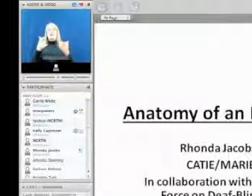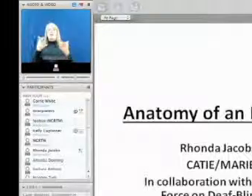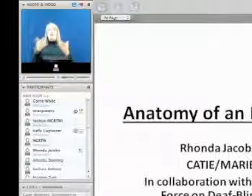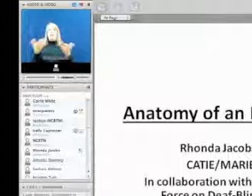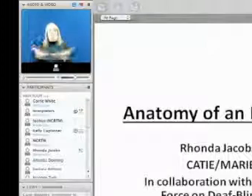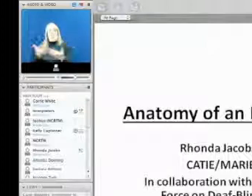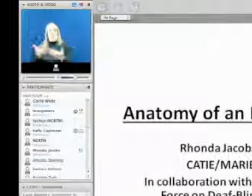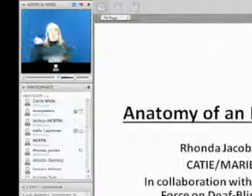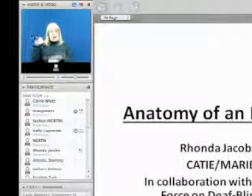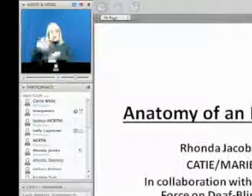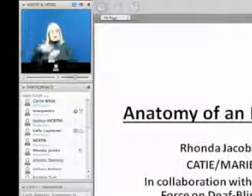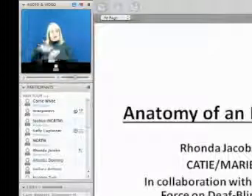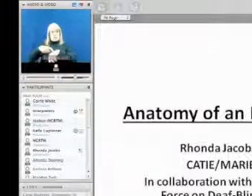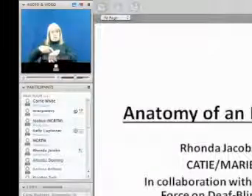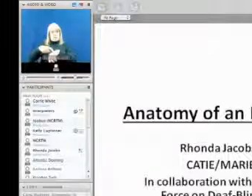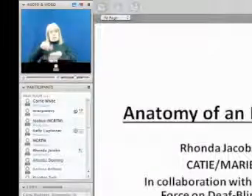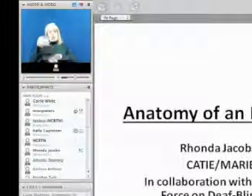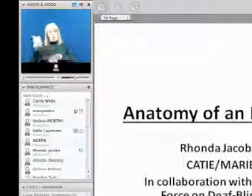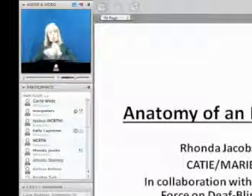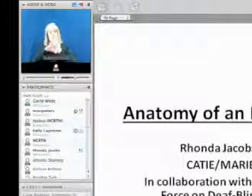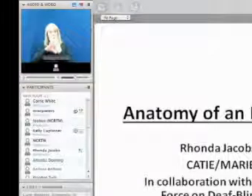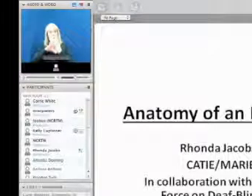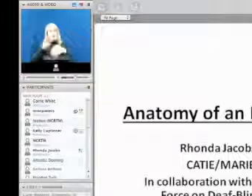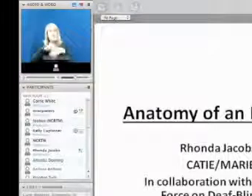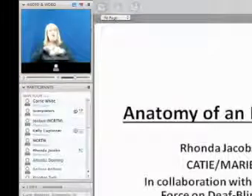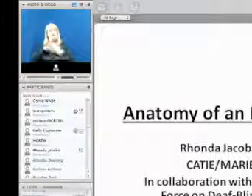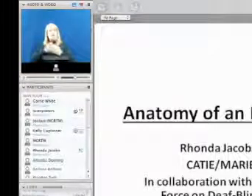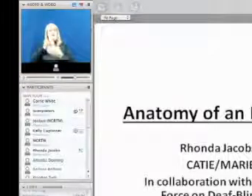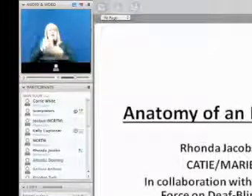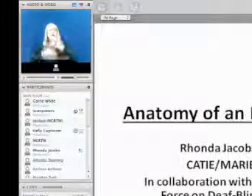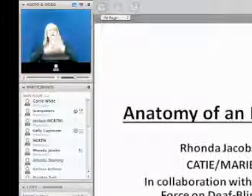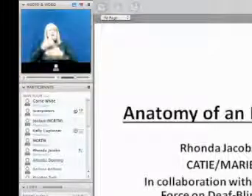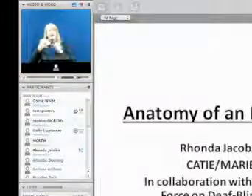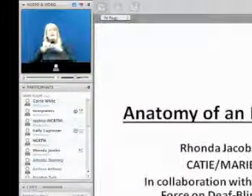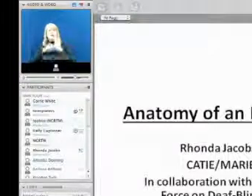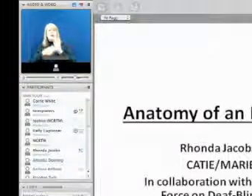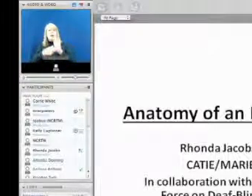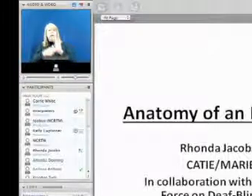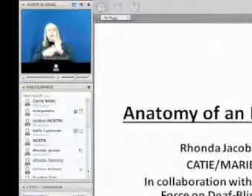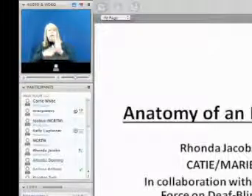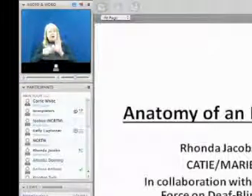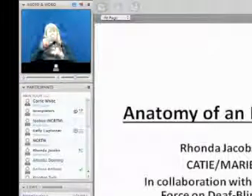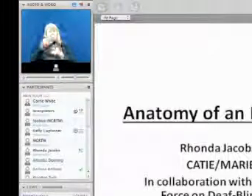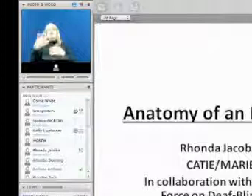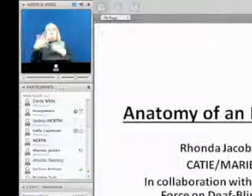webinar on process model for deafblind interpreting, or if you saw it from the archive, either way.